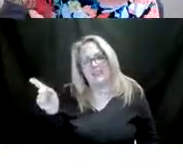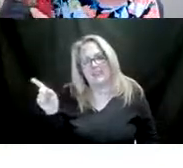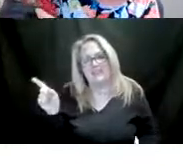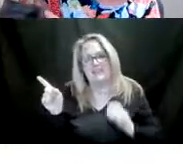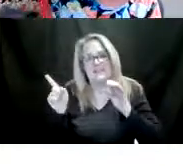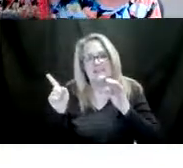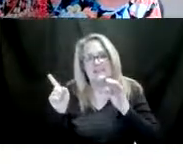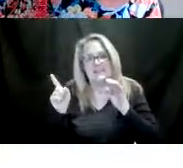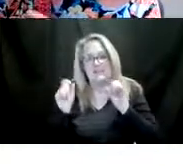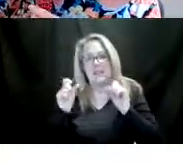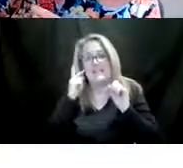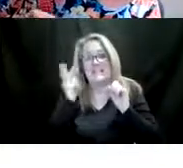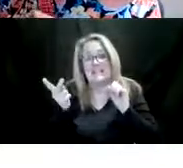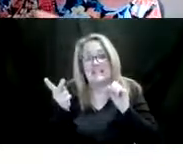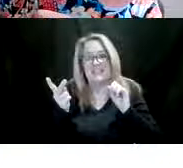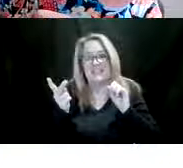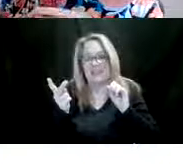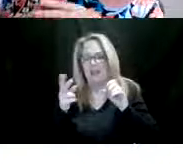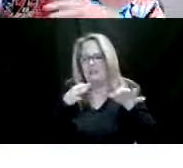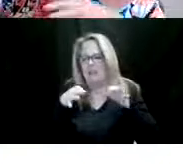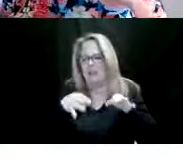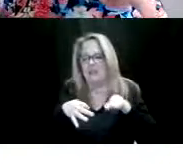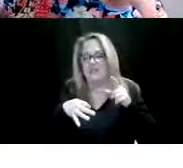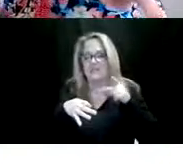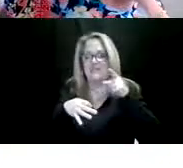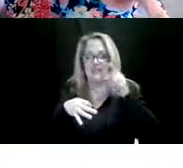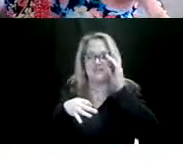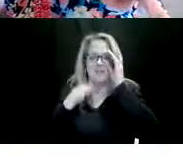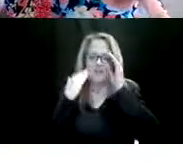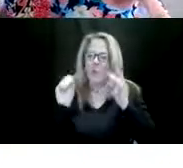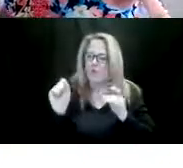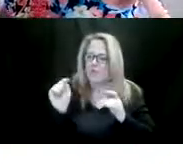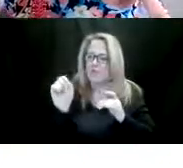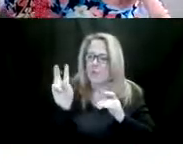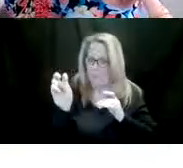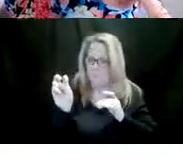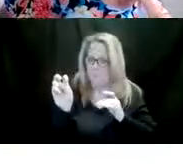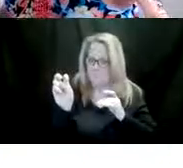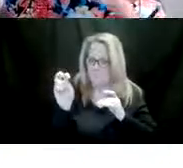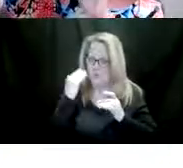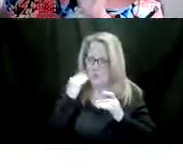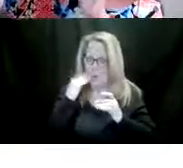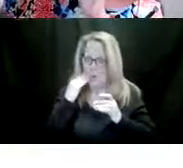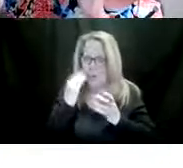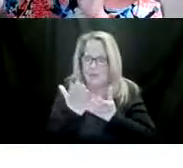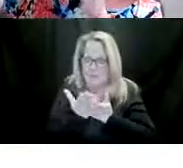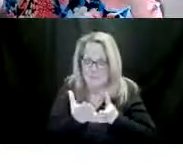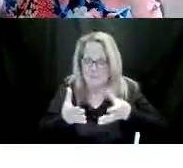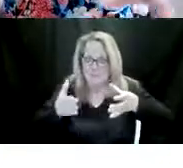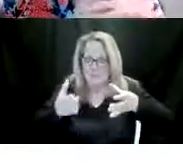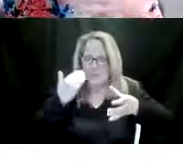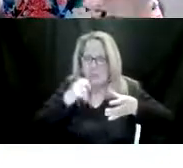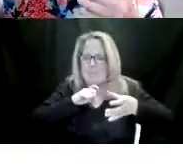if you can see this, I'll explain it too. This is a stove pan for the old types of stoves that have the